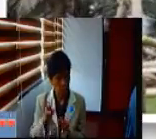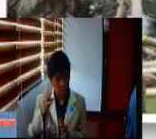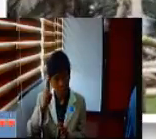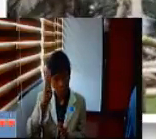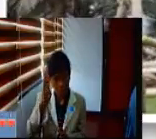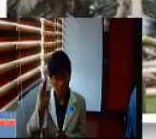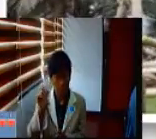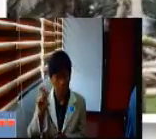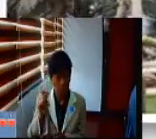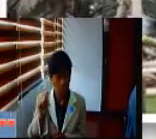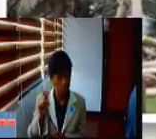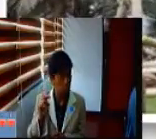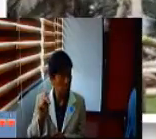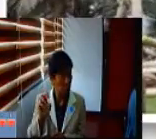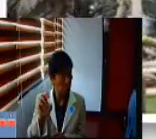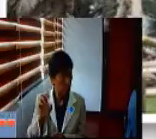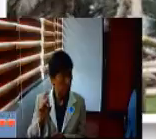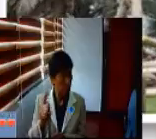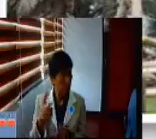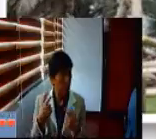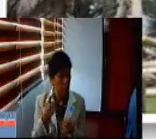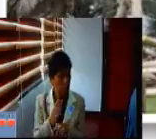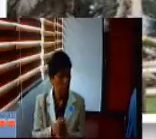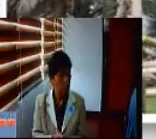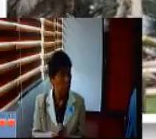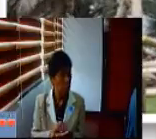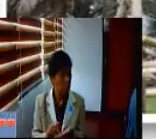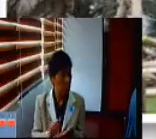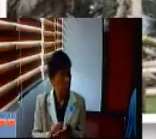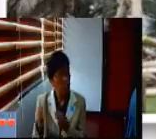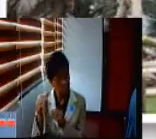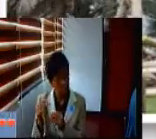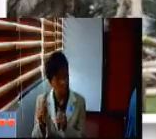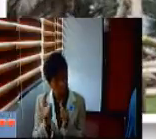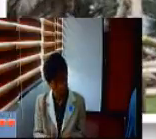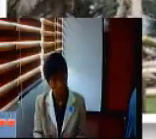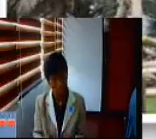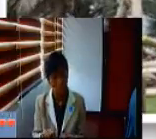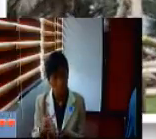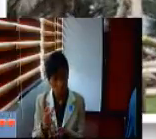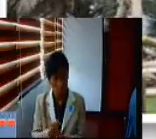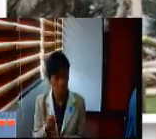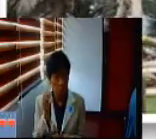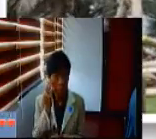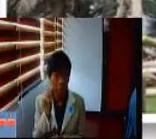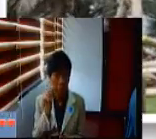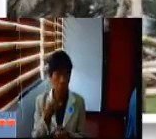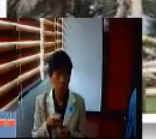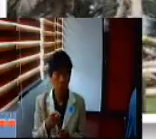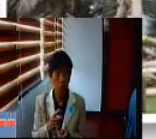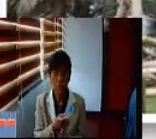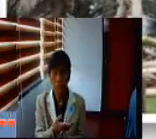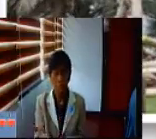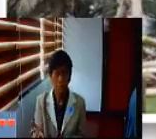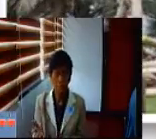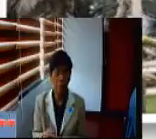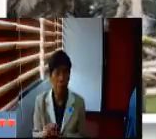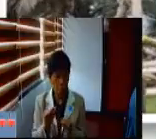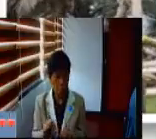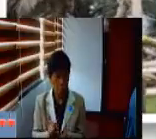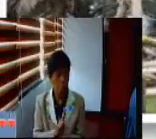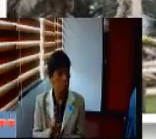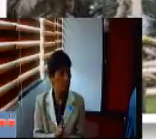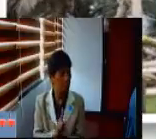may mga traditional practices sila, in the hopes that we will be able to get experiences from this one that we can use to help out in other